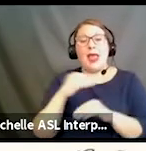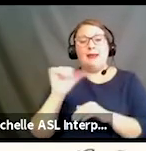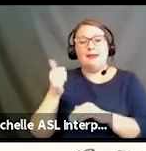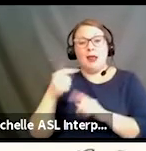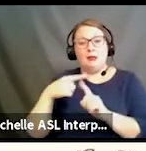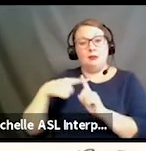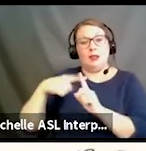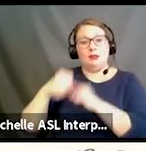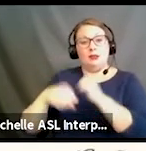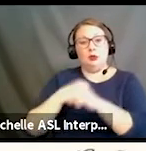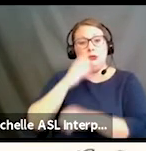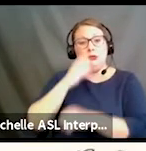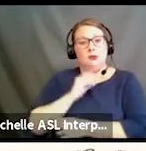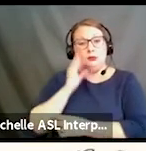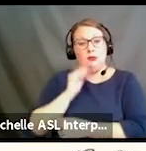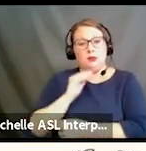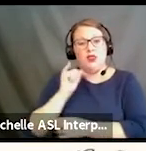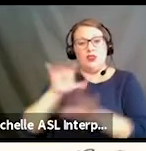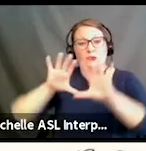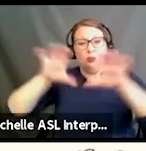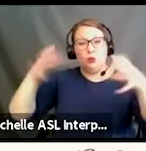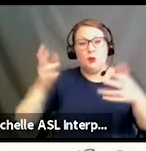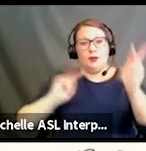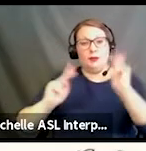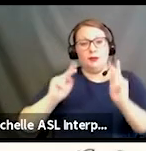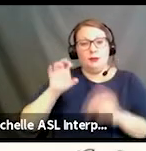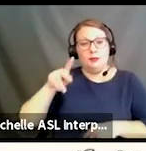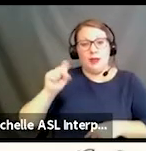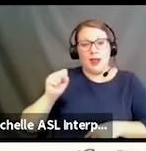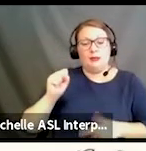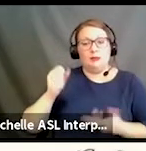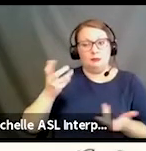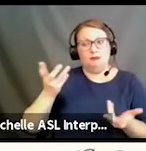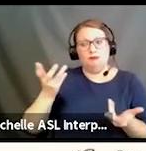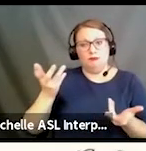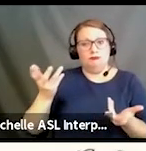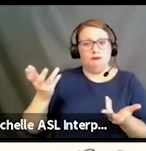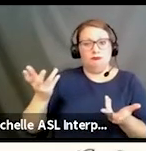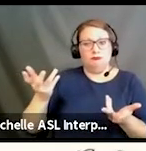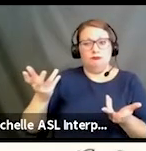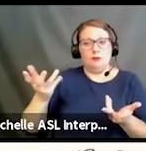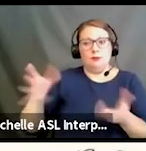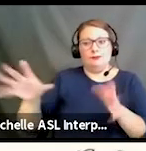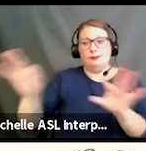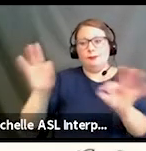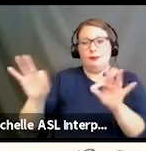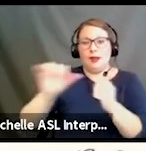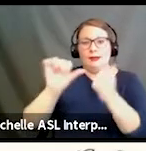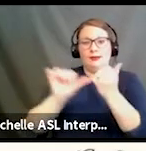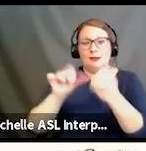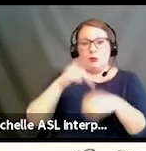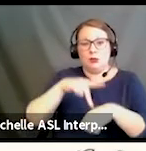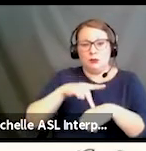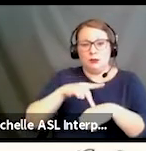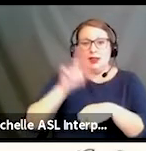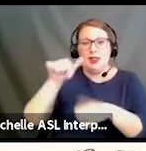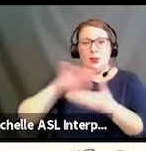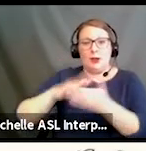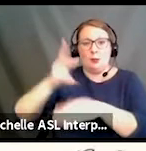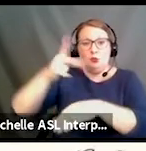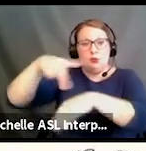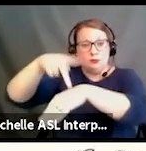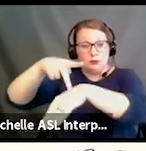experience. This is the pool of people from which CPS draws its assistant principals who eventually become its